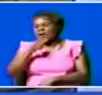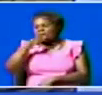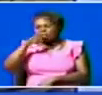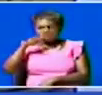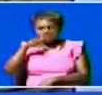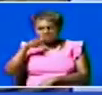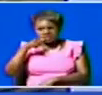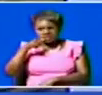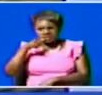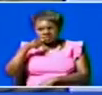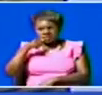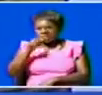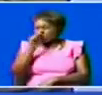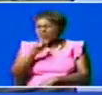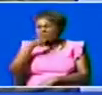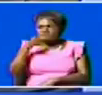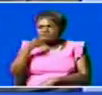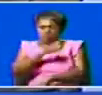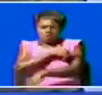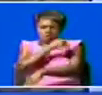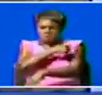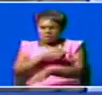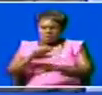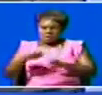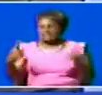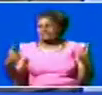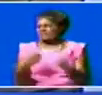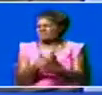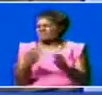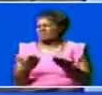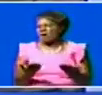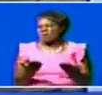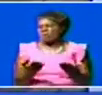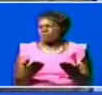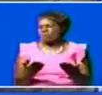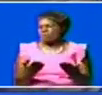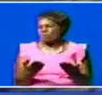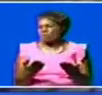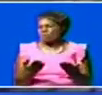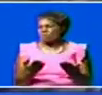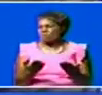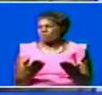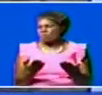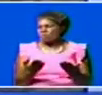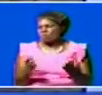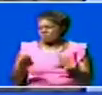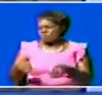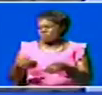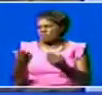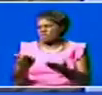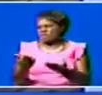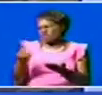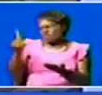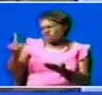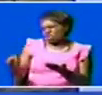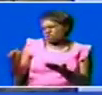entities, because we have a lot of other, you know, private hospitals in the country, so how different are you from the rest? Are you giving people some sort of subsidized, you know,